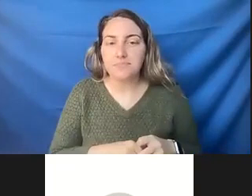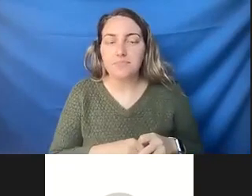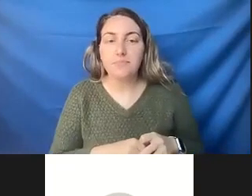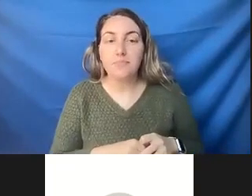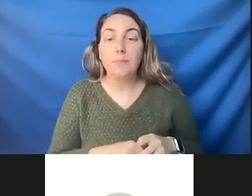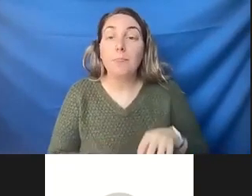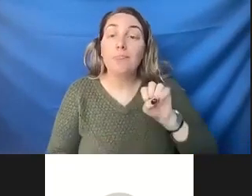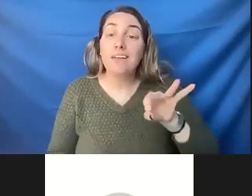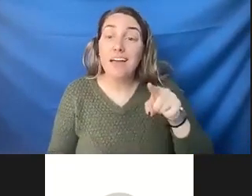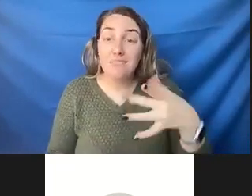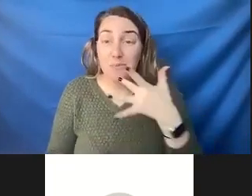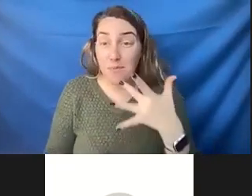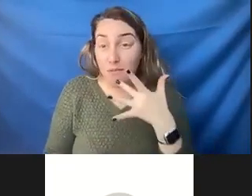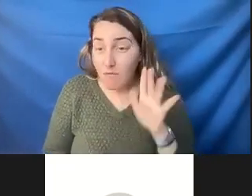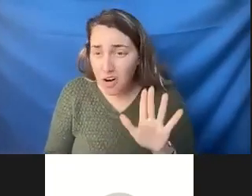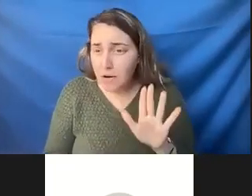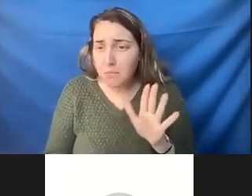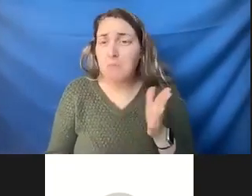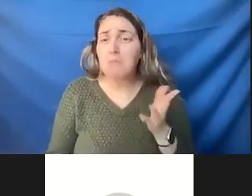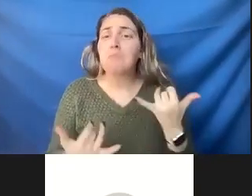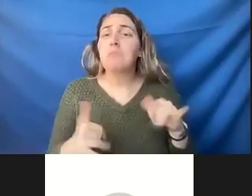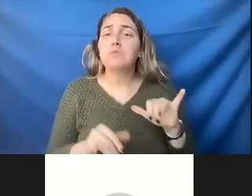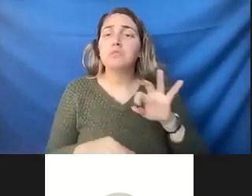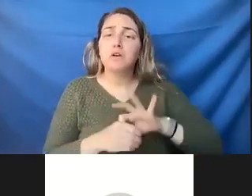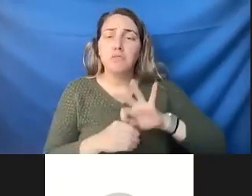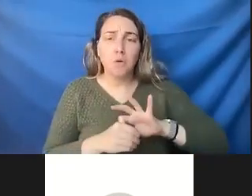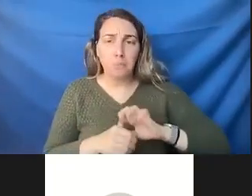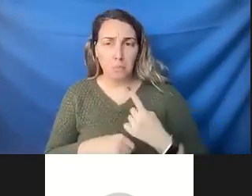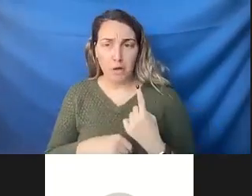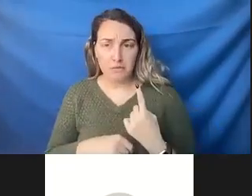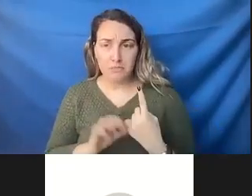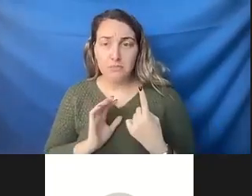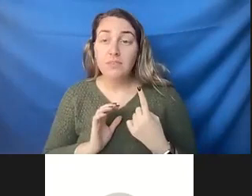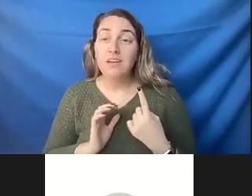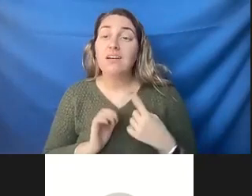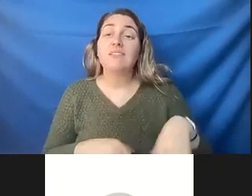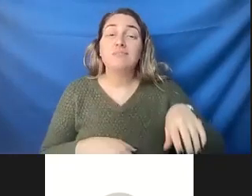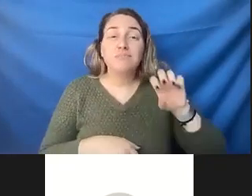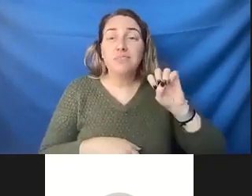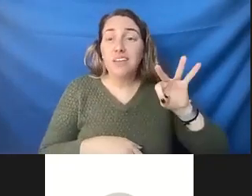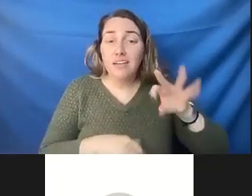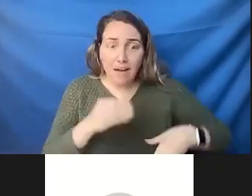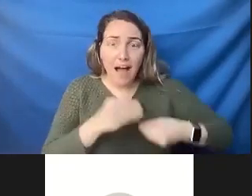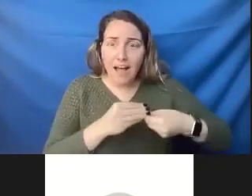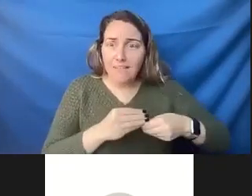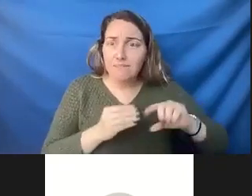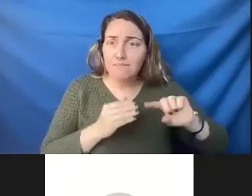So if you prefer, you can still vote for just your first choice candidate. However, ranking other candidates does not harm your first